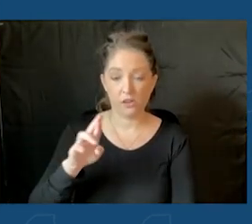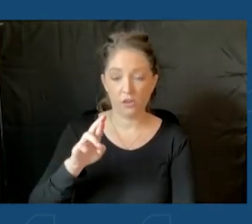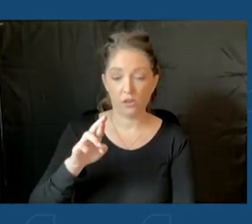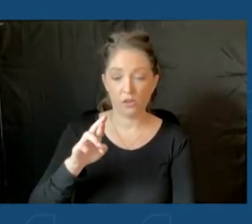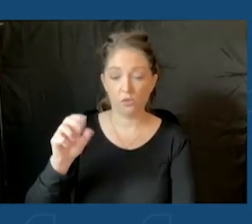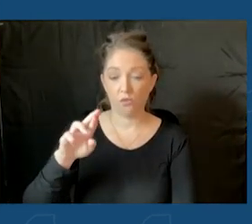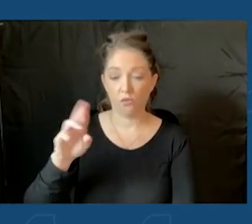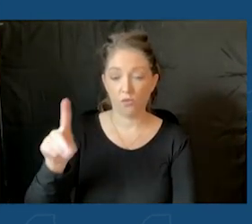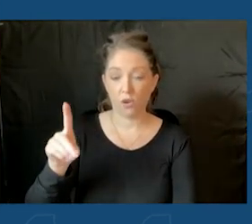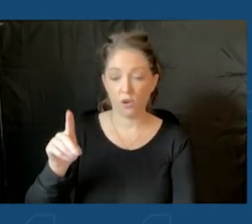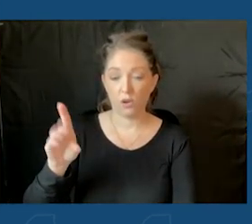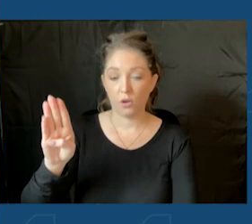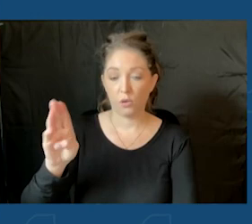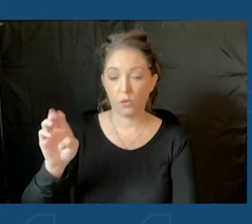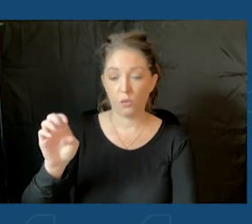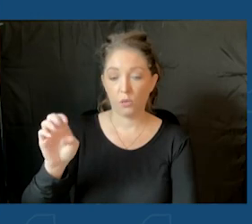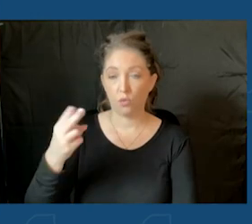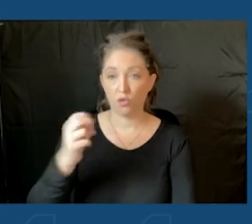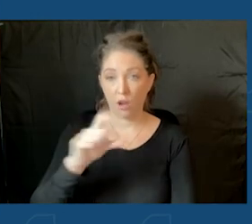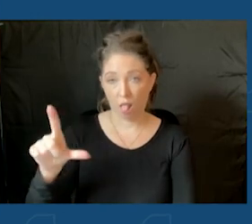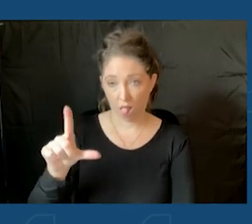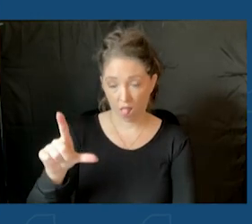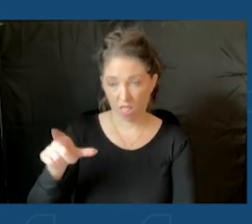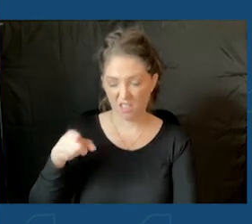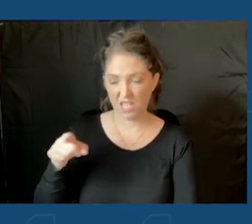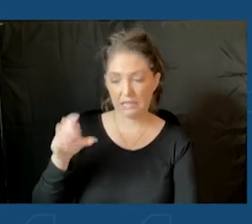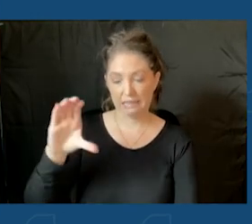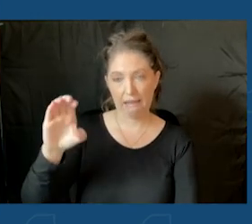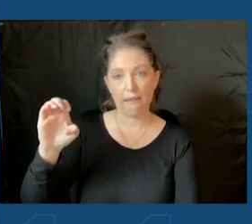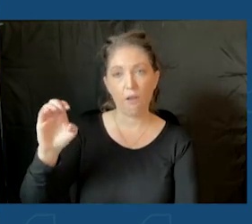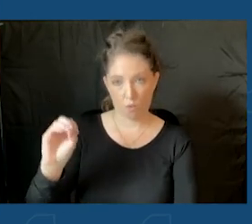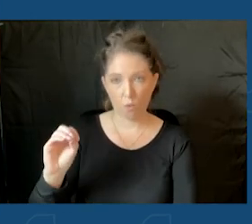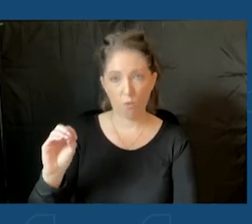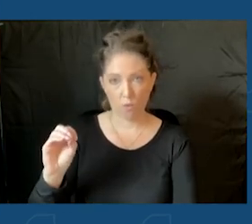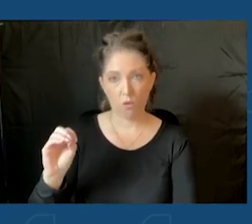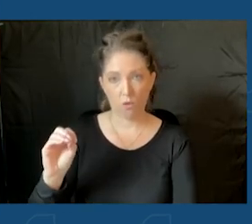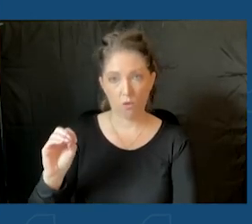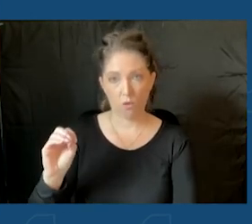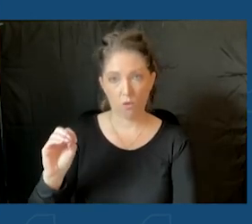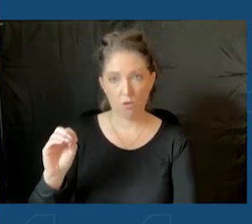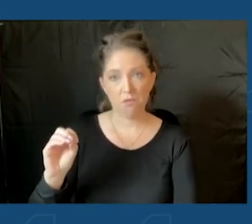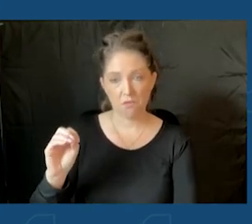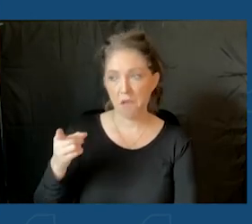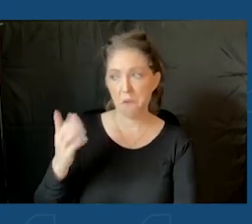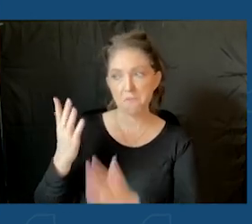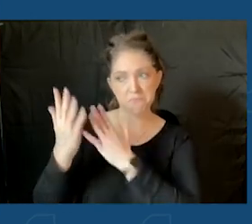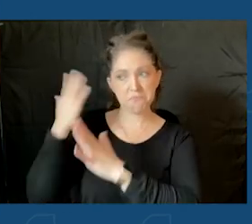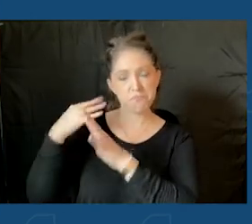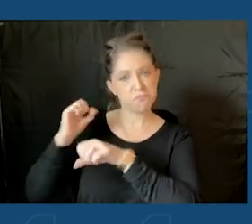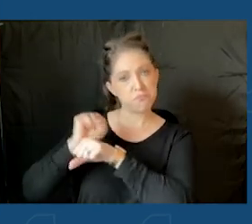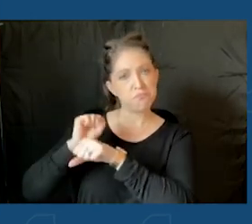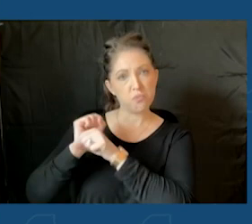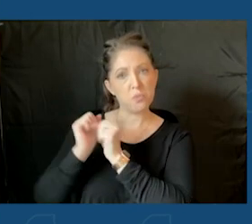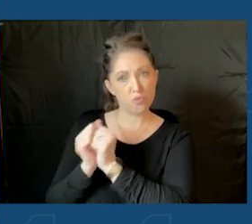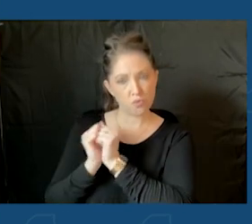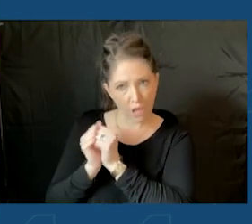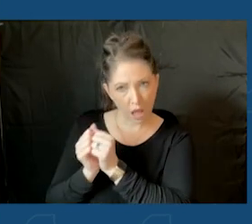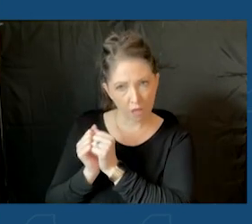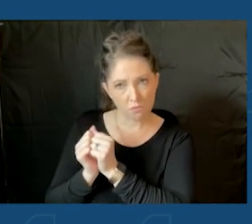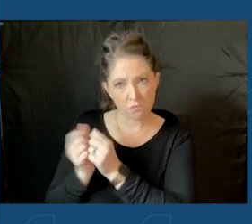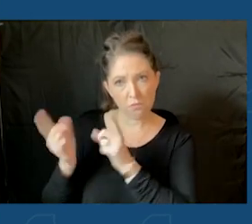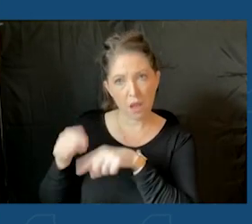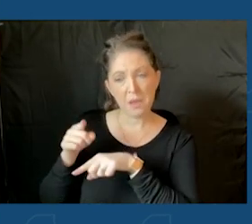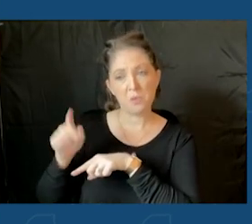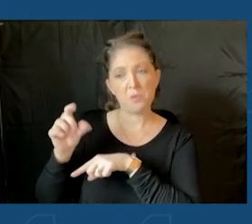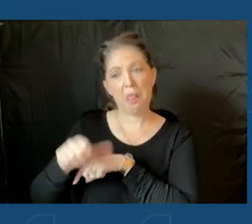New Terminal One, is someone that I've worked with in the past when he was with DASNY,